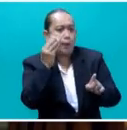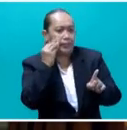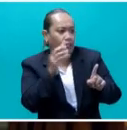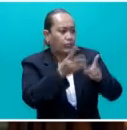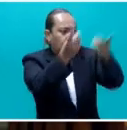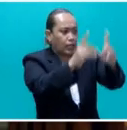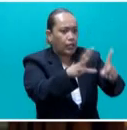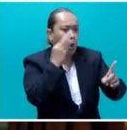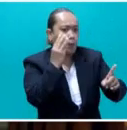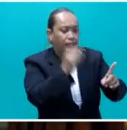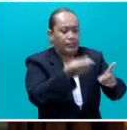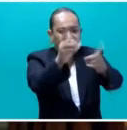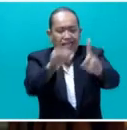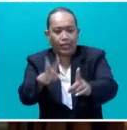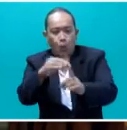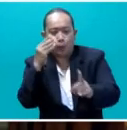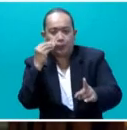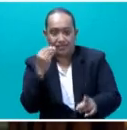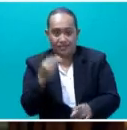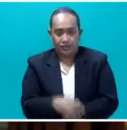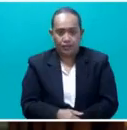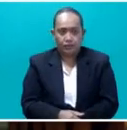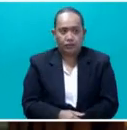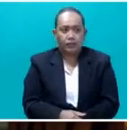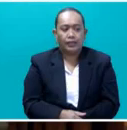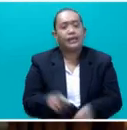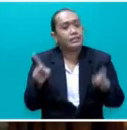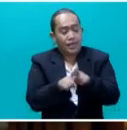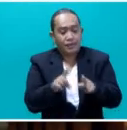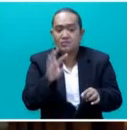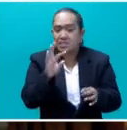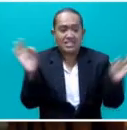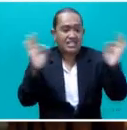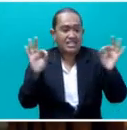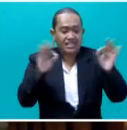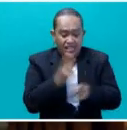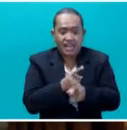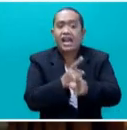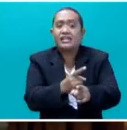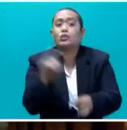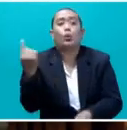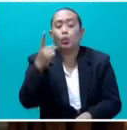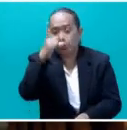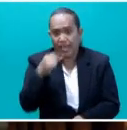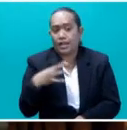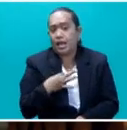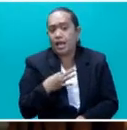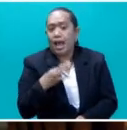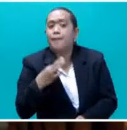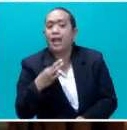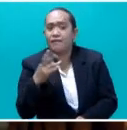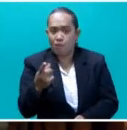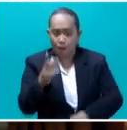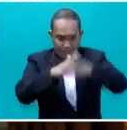Unfortunately, the existing town planning legislation does not provide any form of guidance as to who can lodge building applications. Mr.